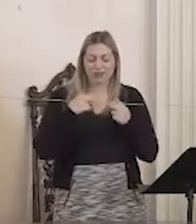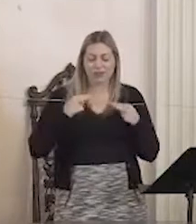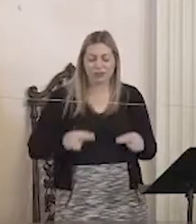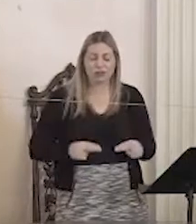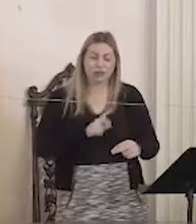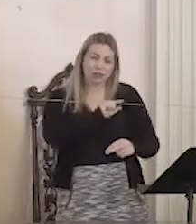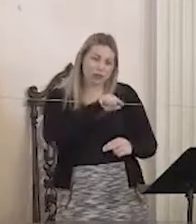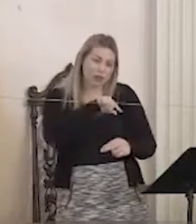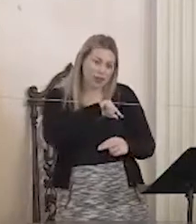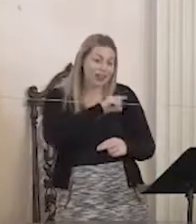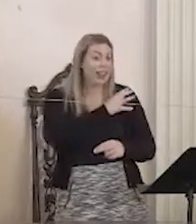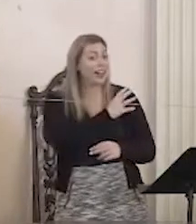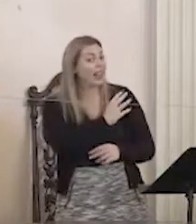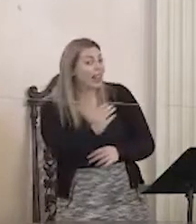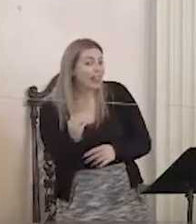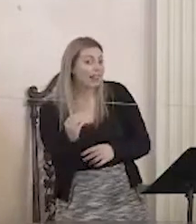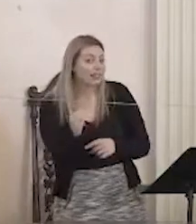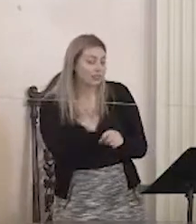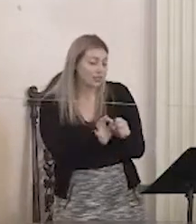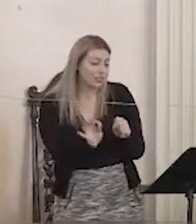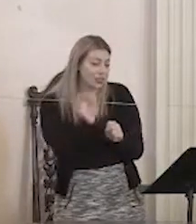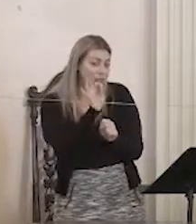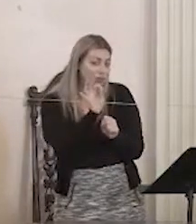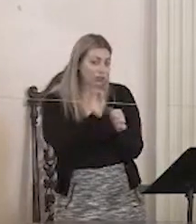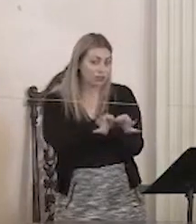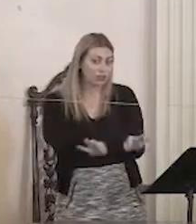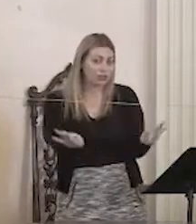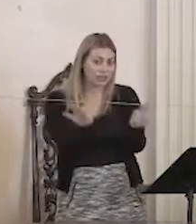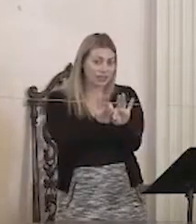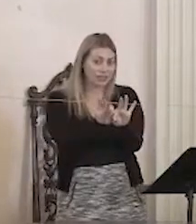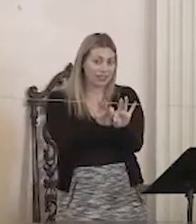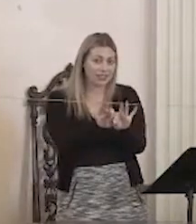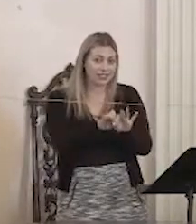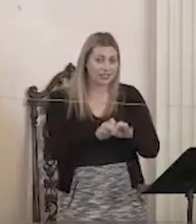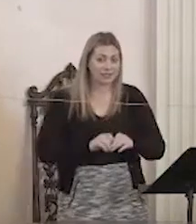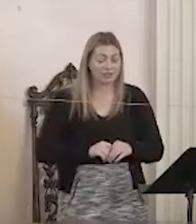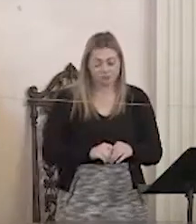quality and spiritual significance."